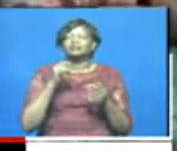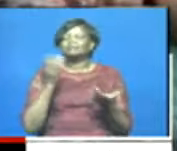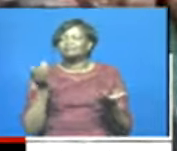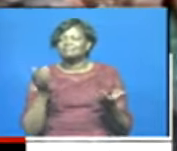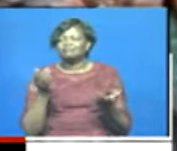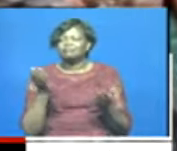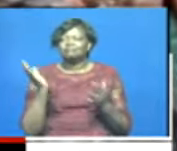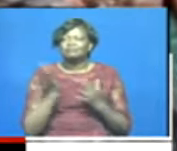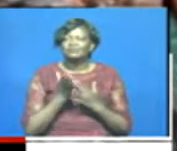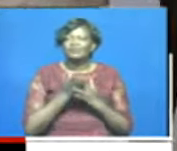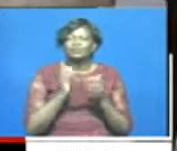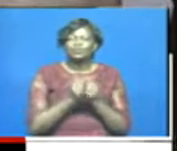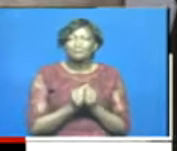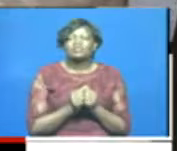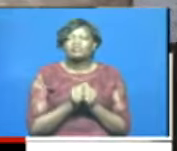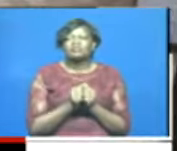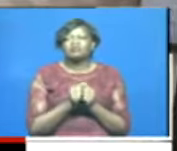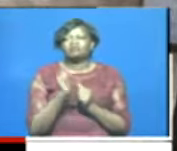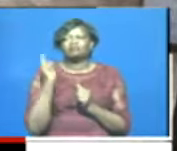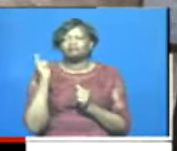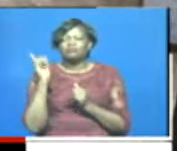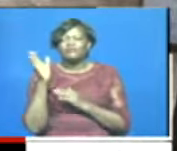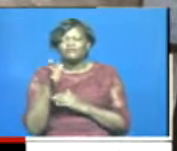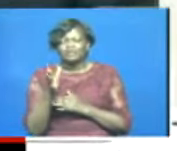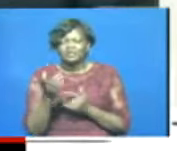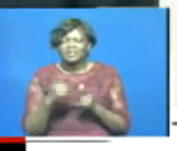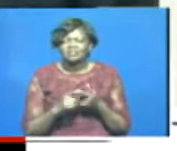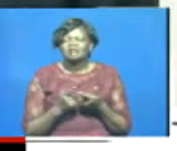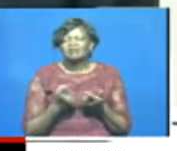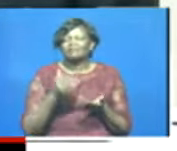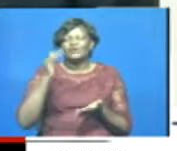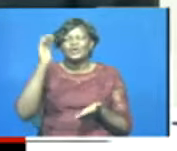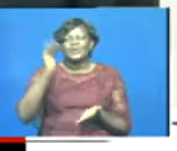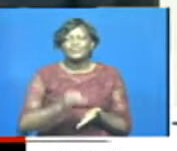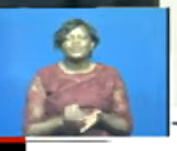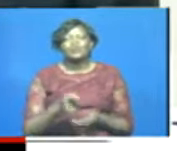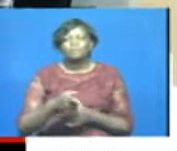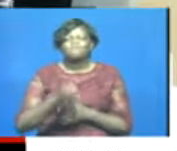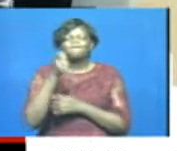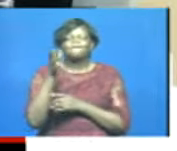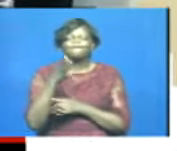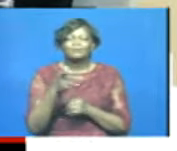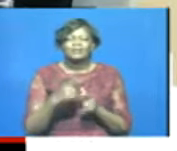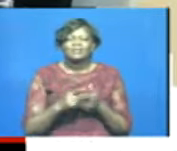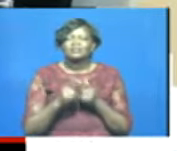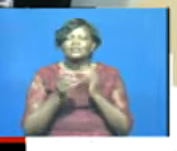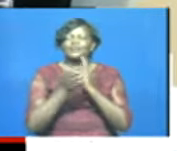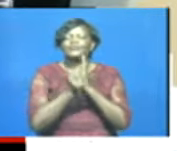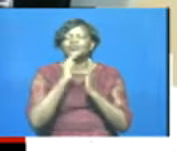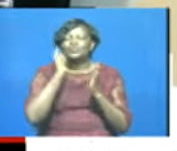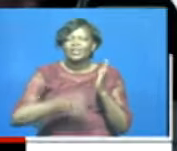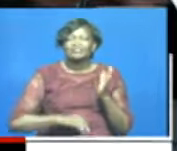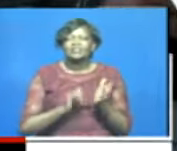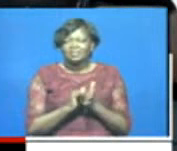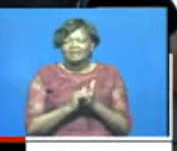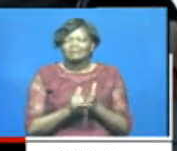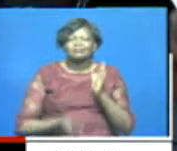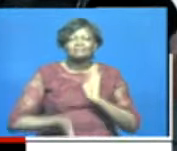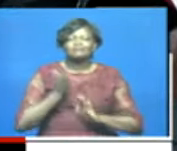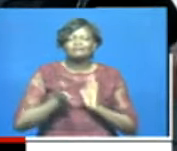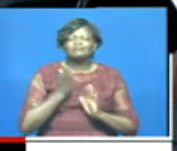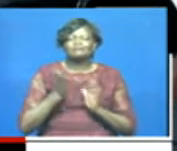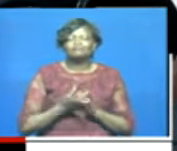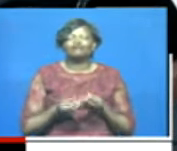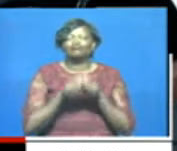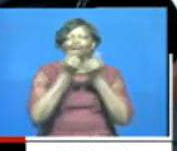and affecting traditional breeding cycles, leading to a lower catch. Experts now say urgent collective interventions are needed